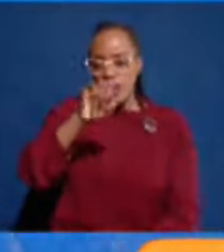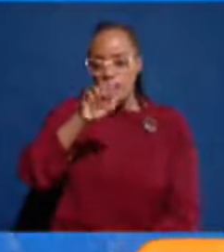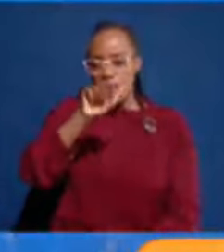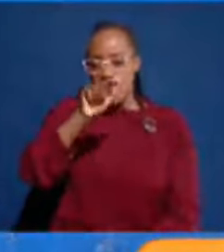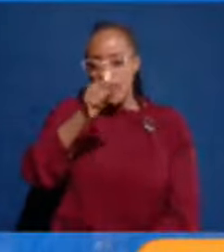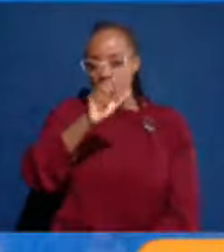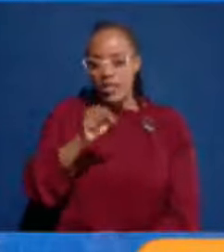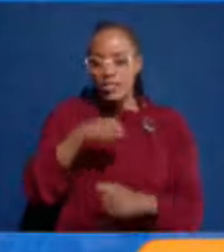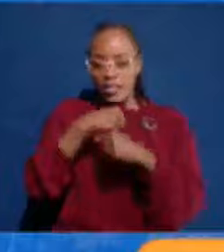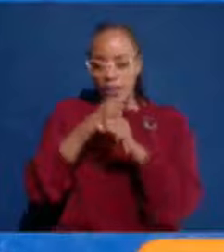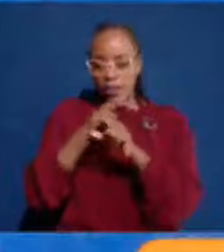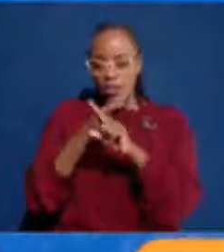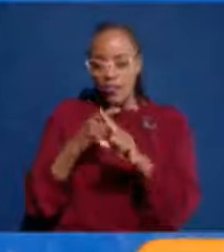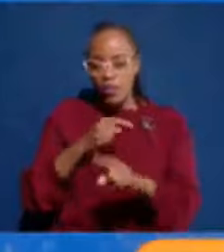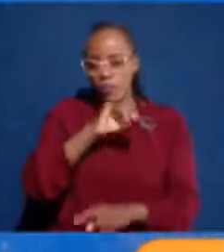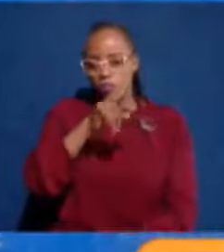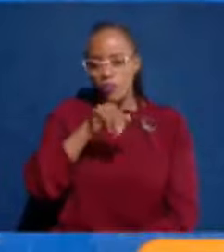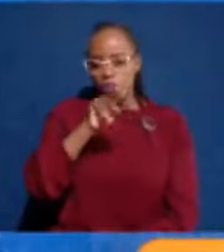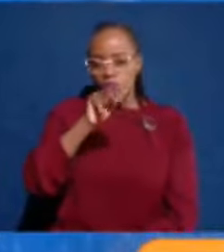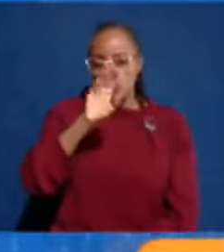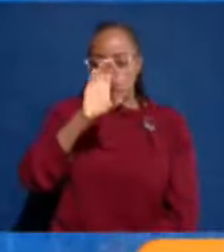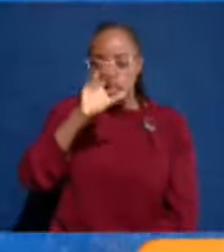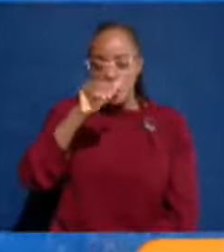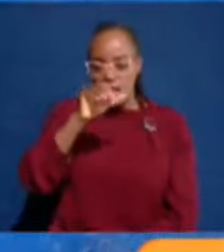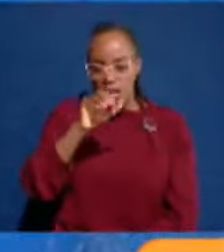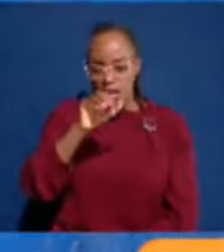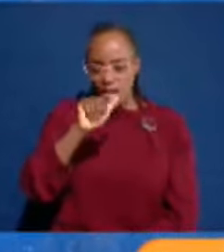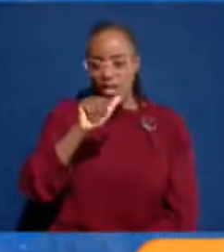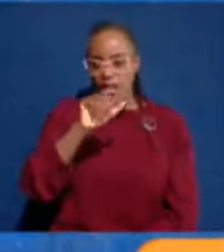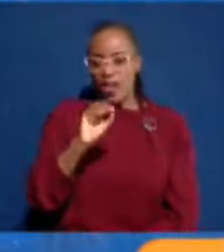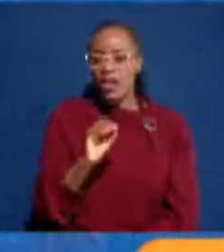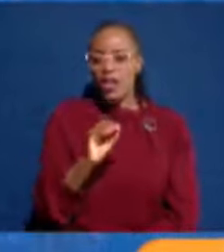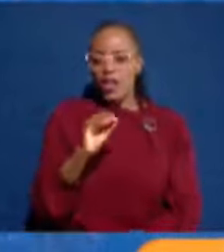the juncao grass. Value addition in this